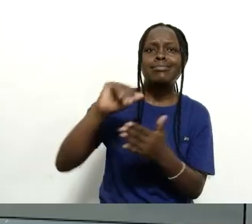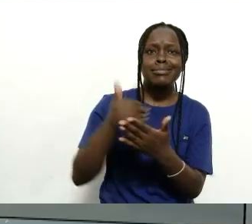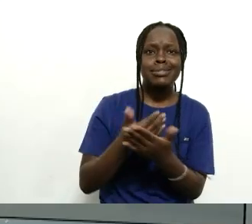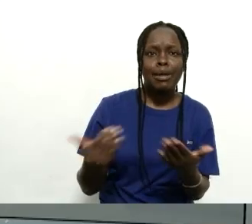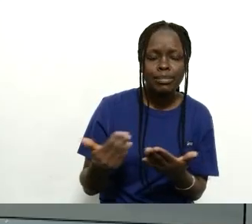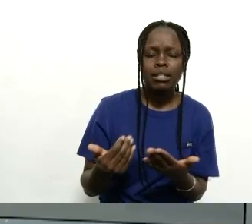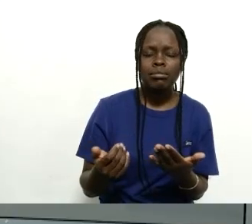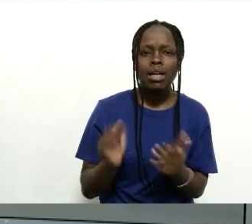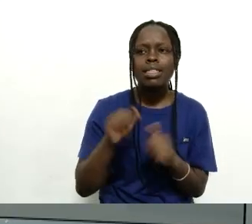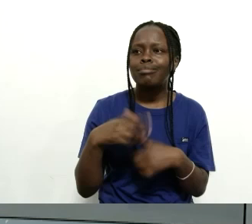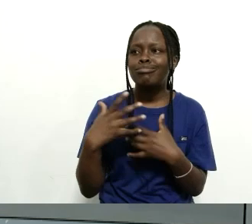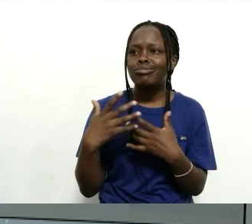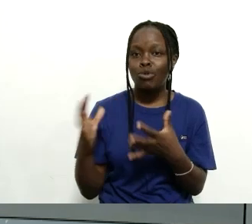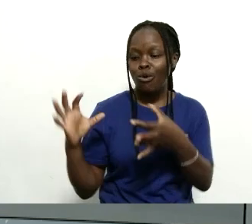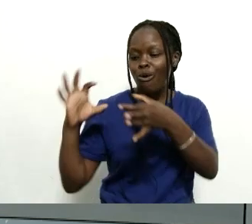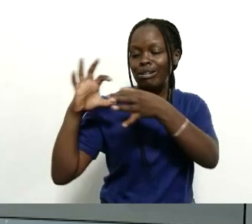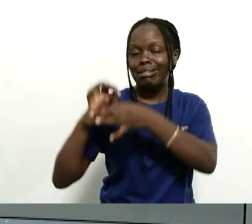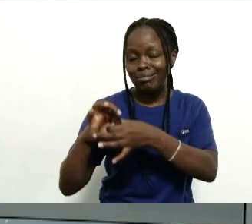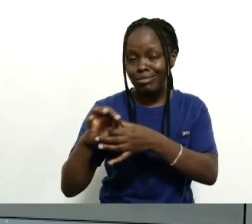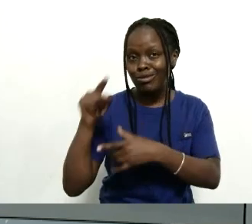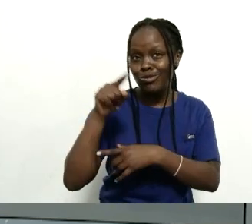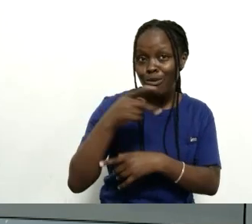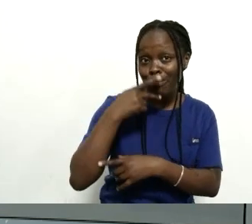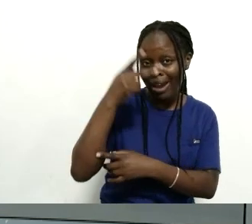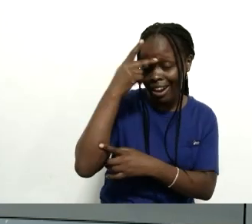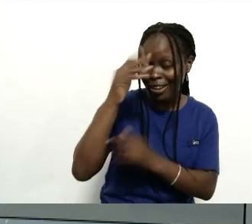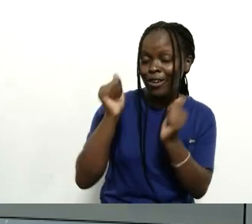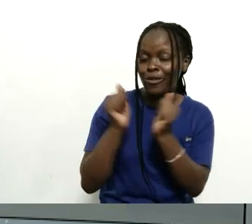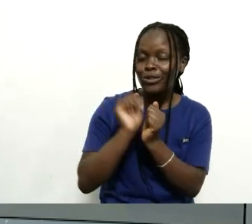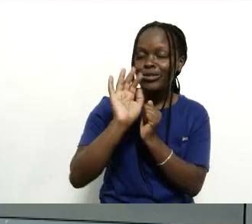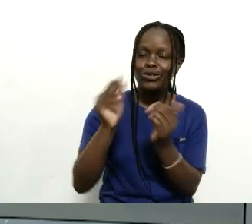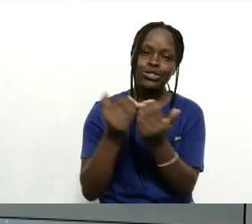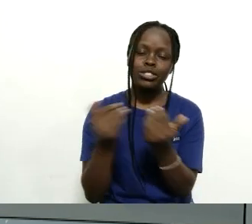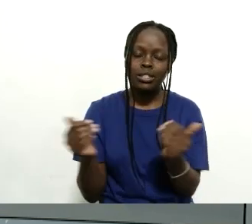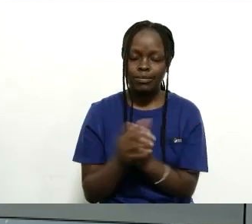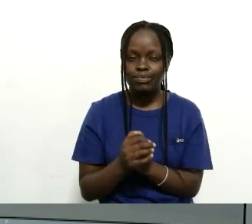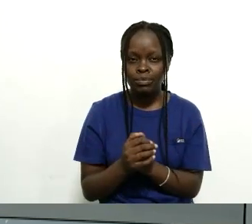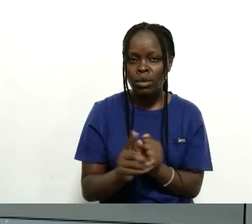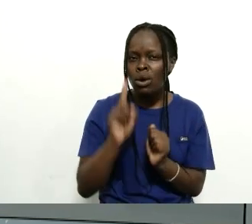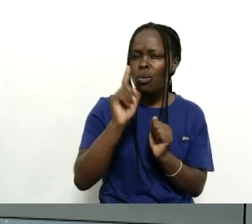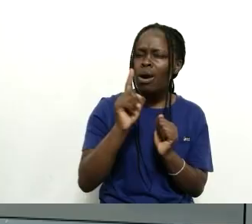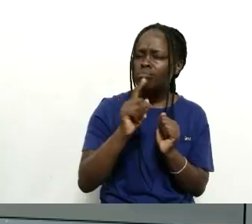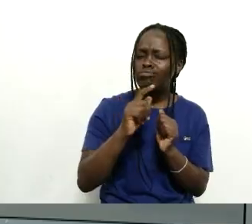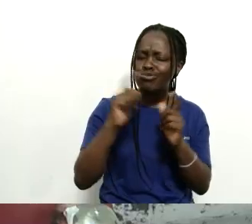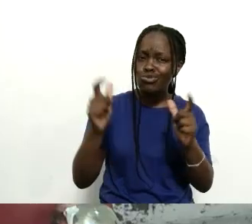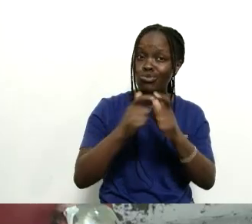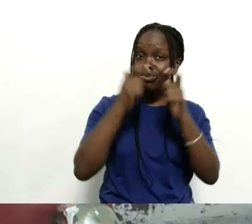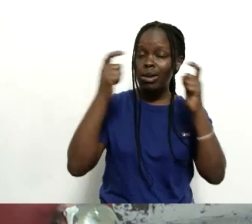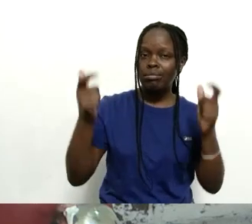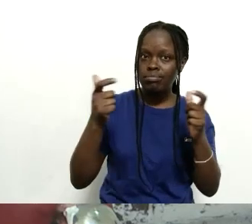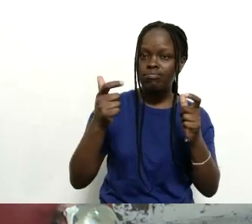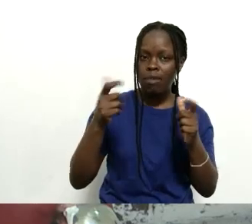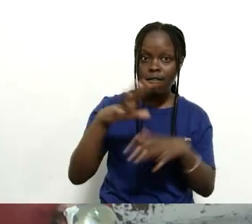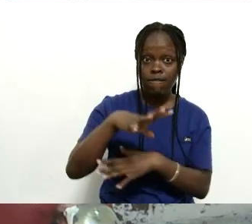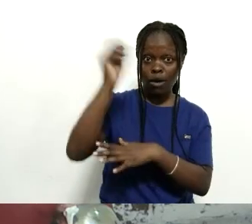from your perspective, where Ubongo is involved and creating these opportunities around hybrid learning in Kenya? For us, what's key is we do